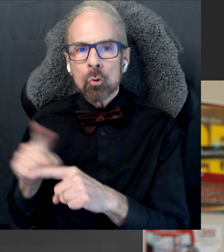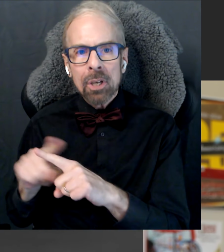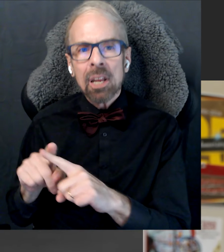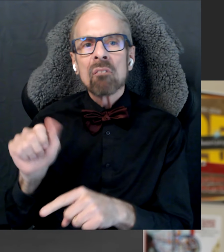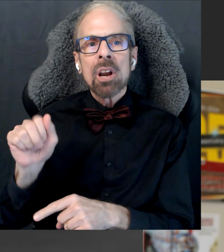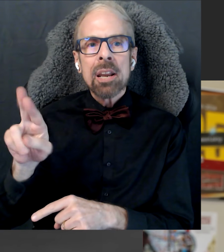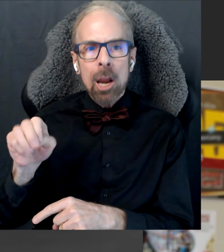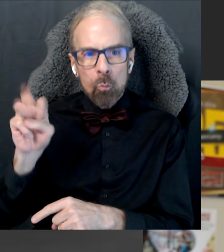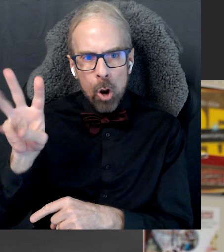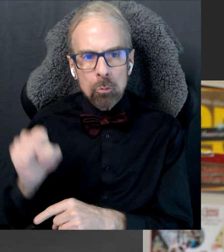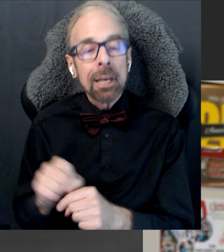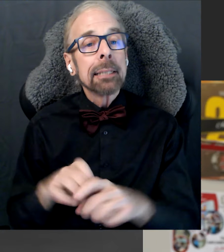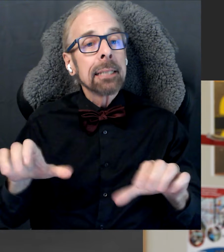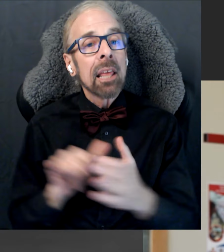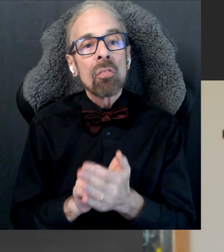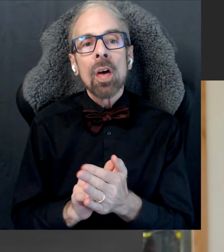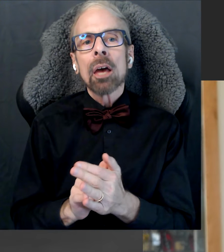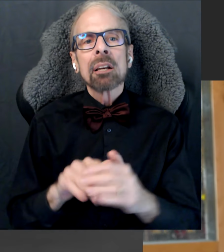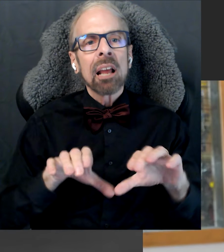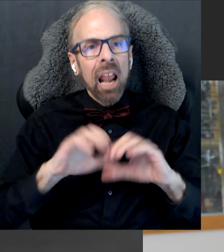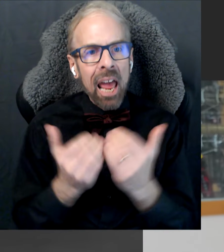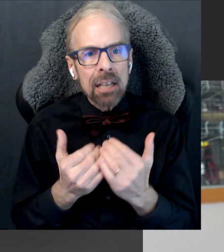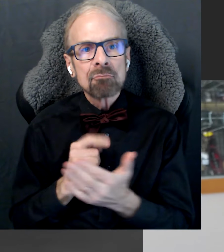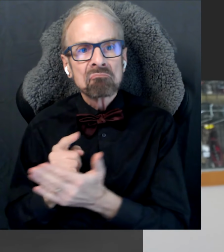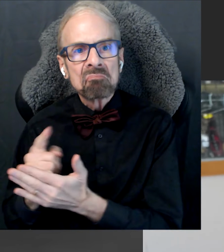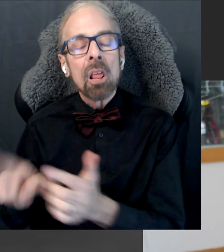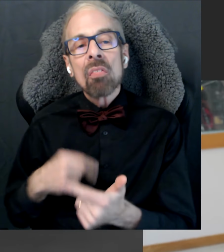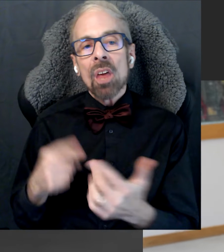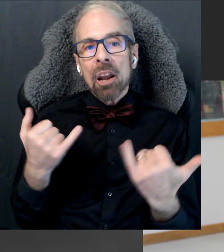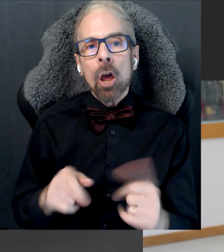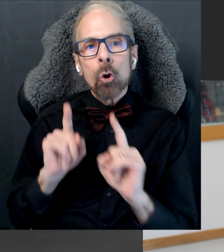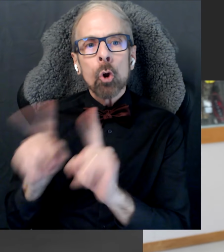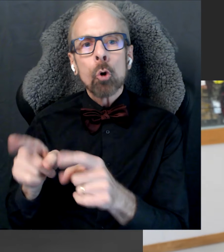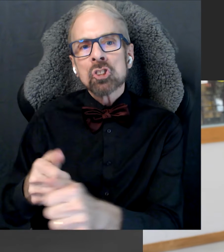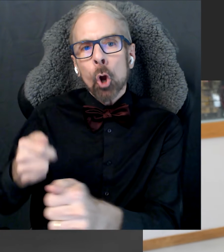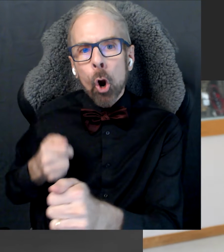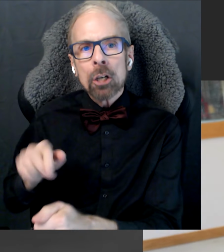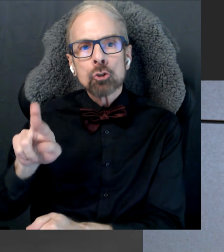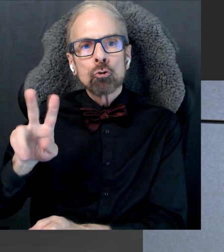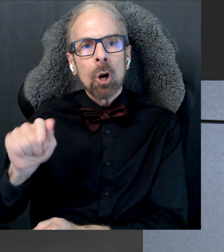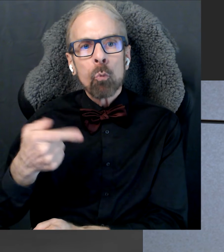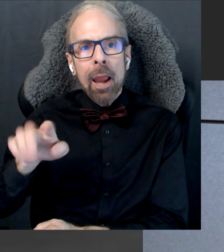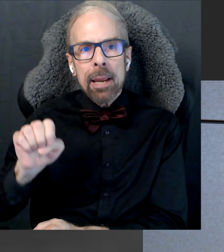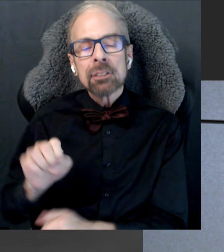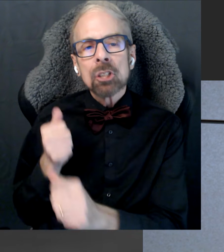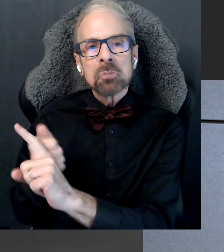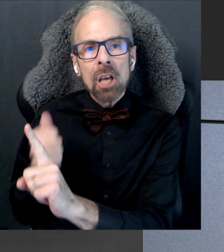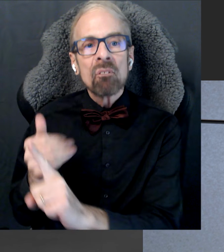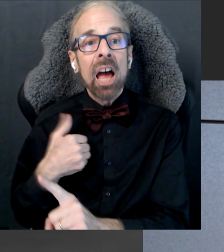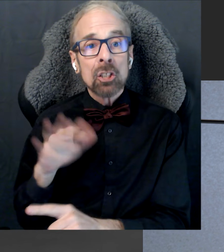4-week group class, and now he goes to the archery range on his own. He has his own bow and